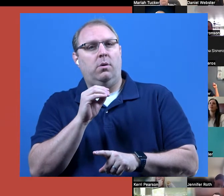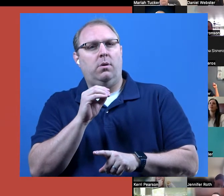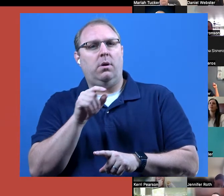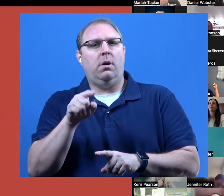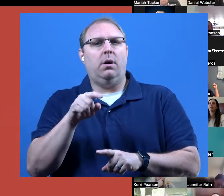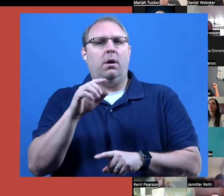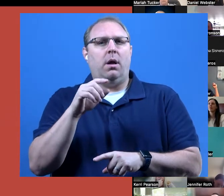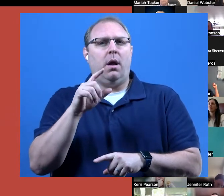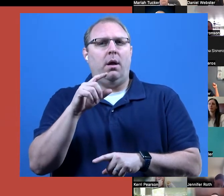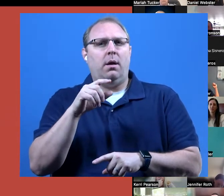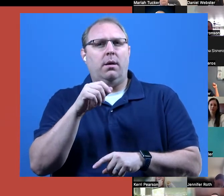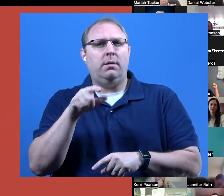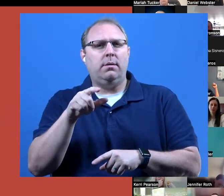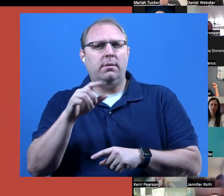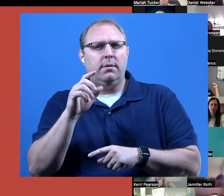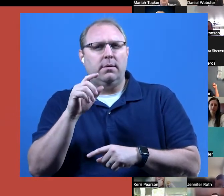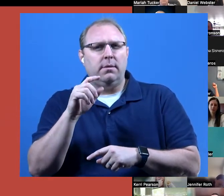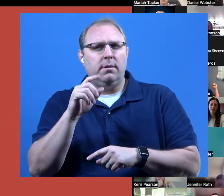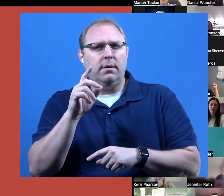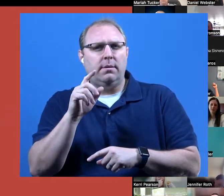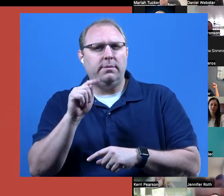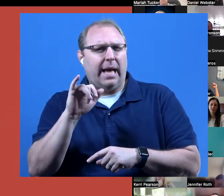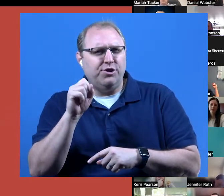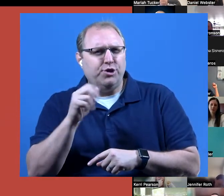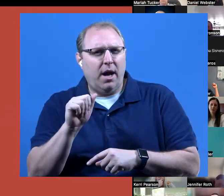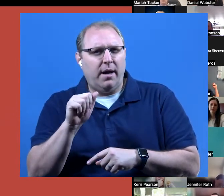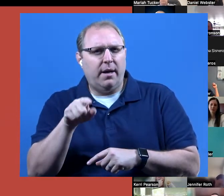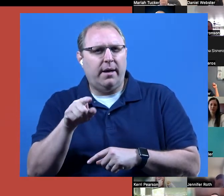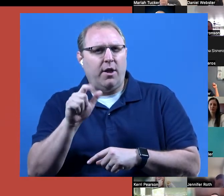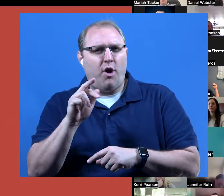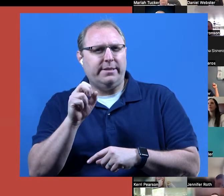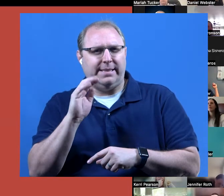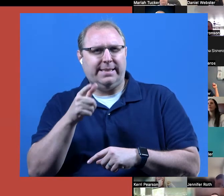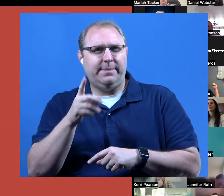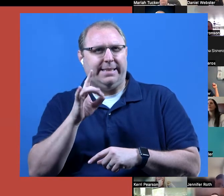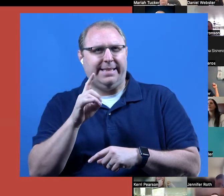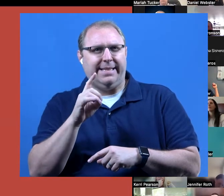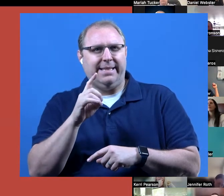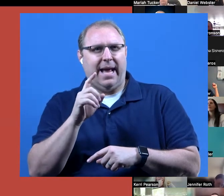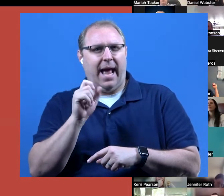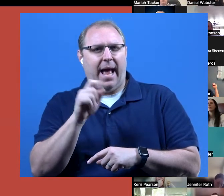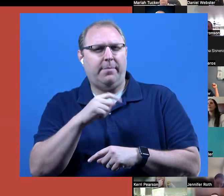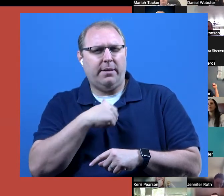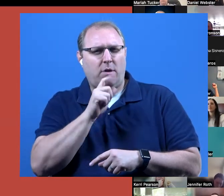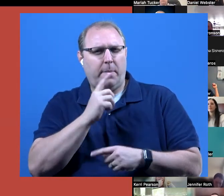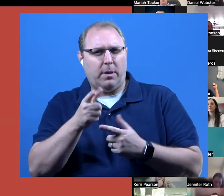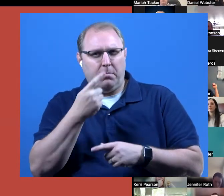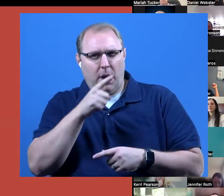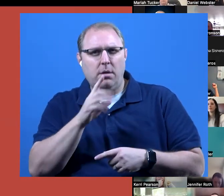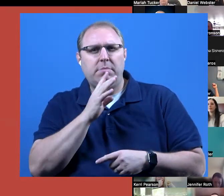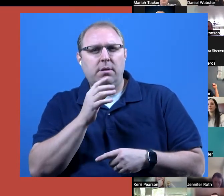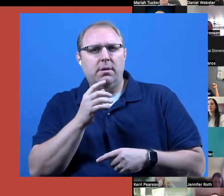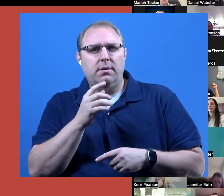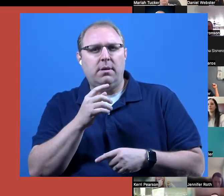mute really quickly. The question was, can parental leave be used for all children or just when a baby is born? And